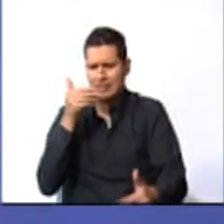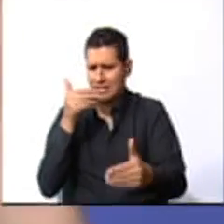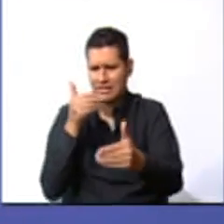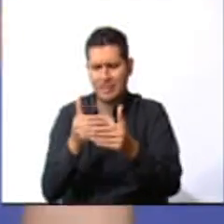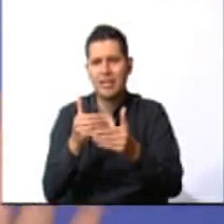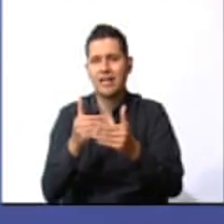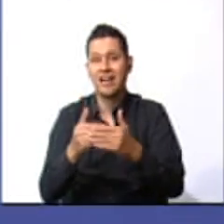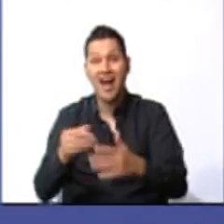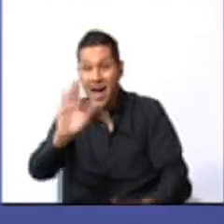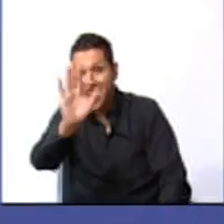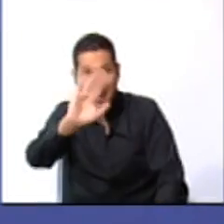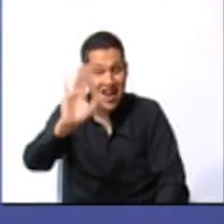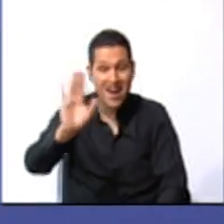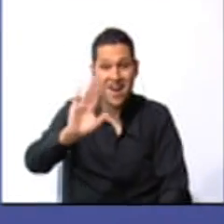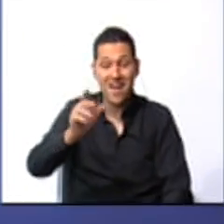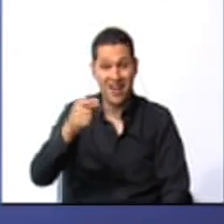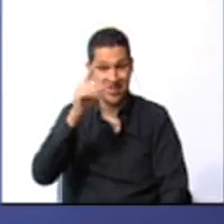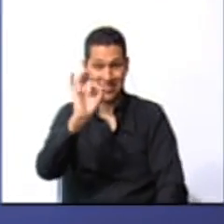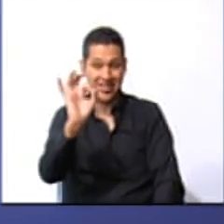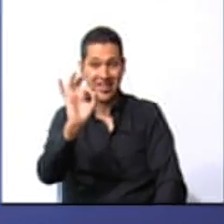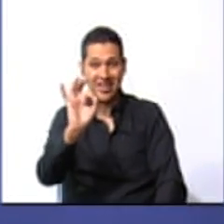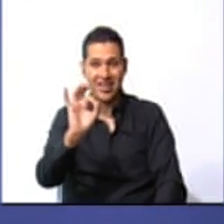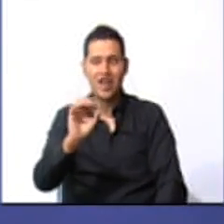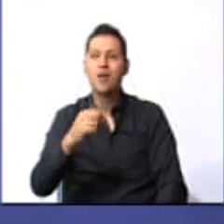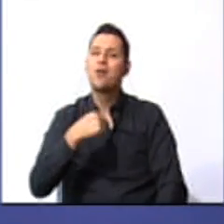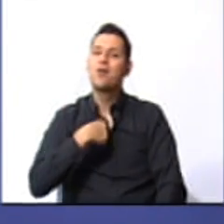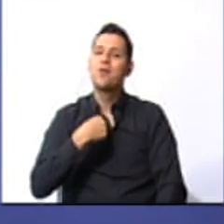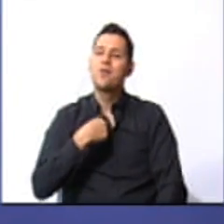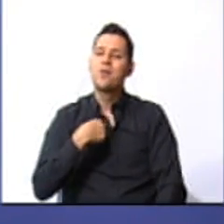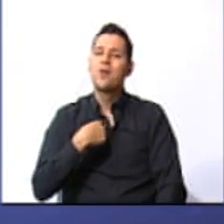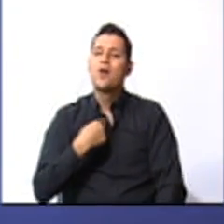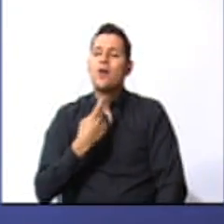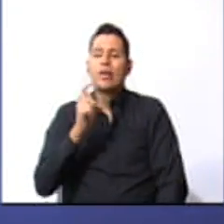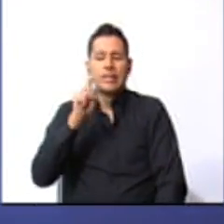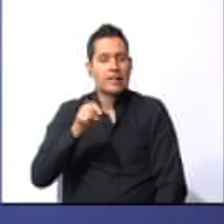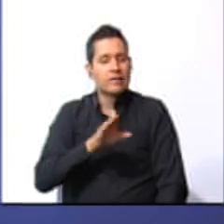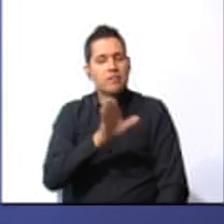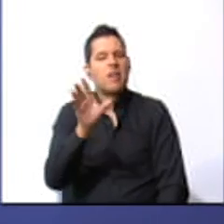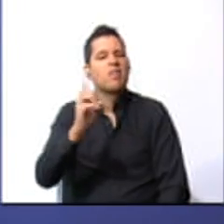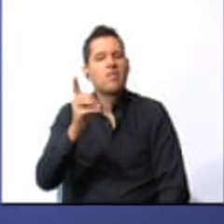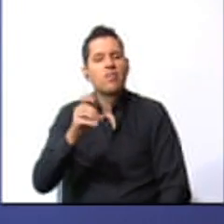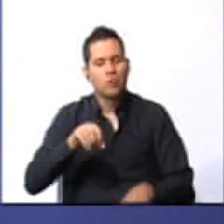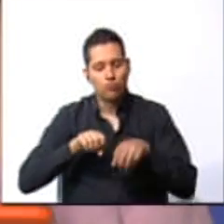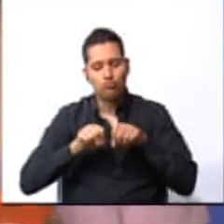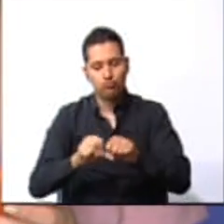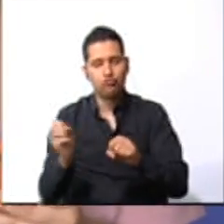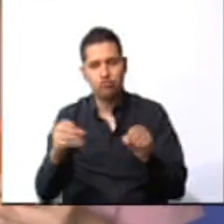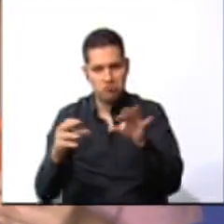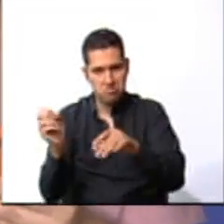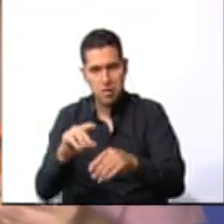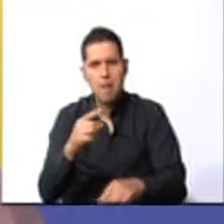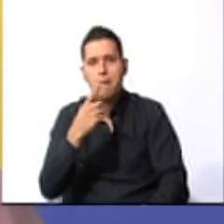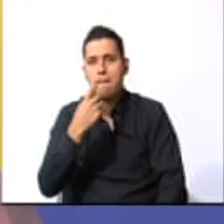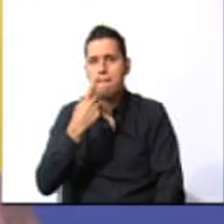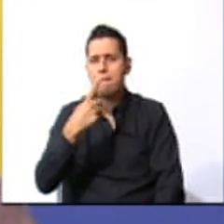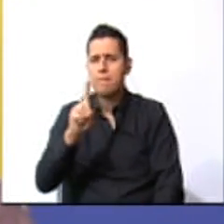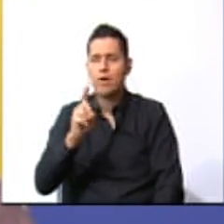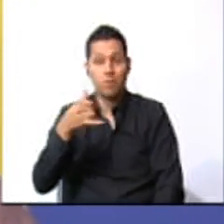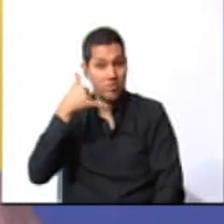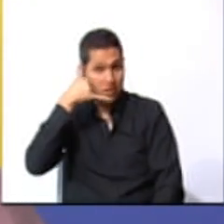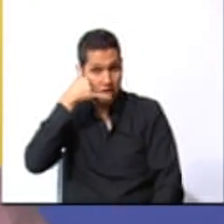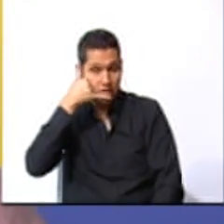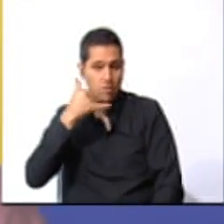Hello guys, how are you? I need to go to the supermarket, but my cell phone